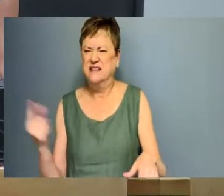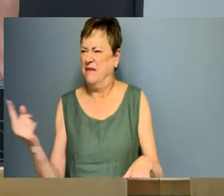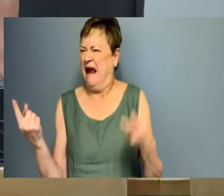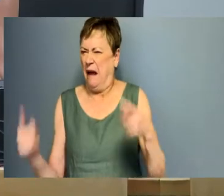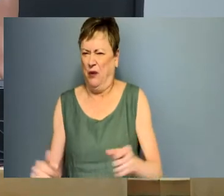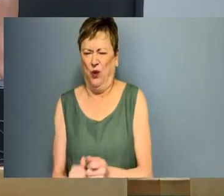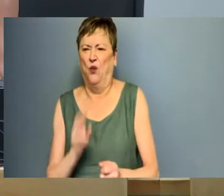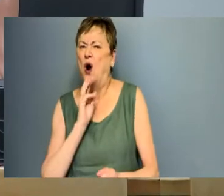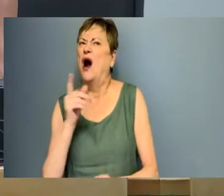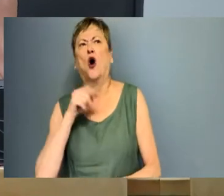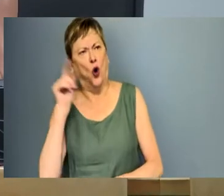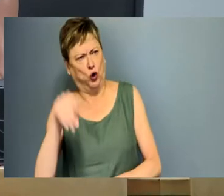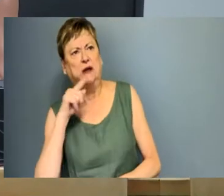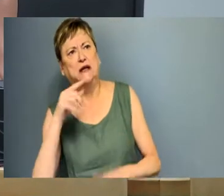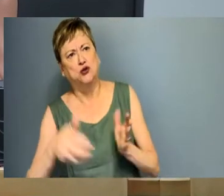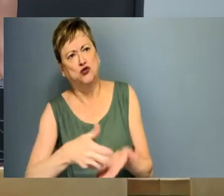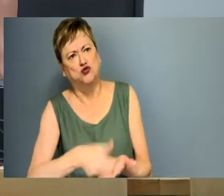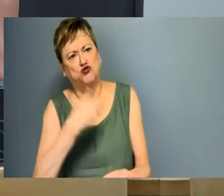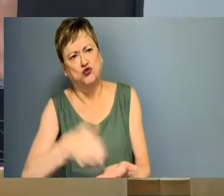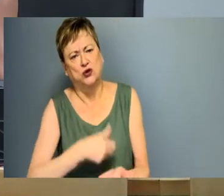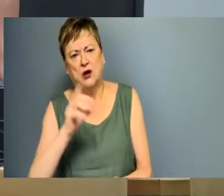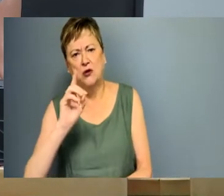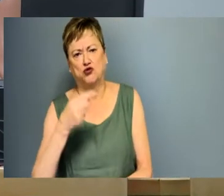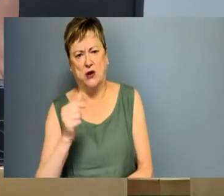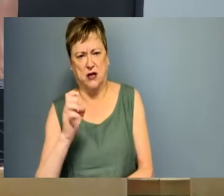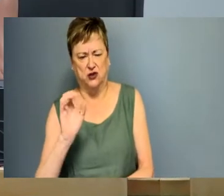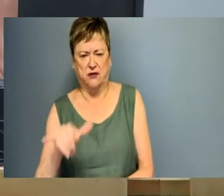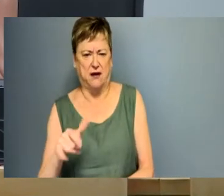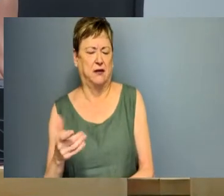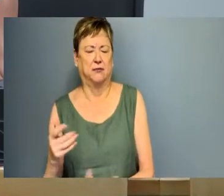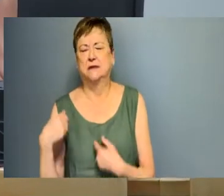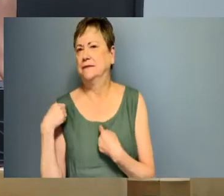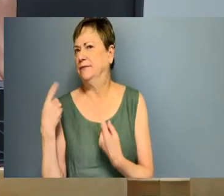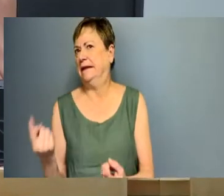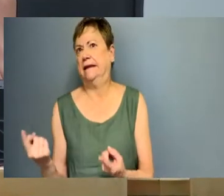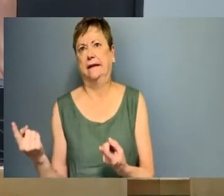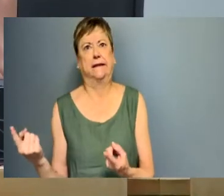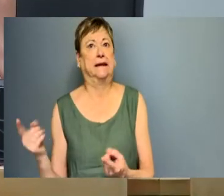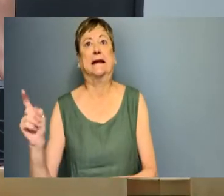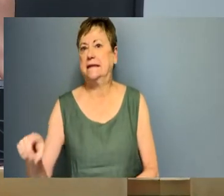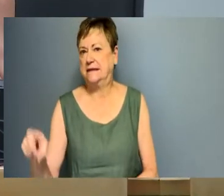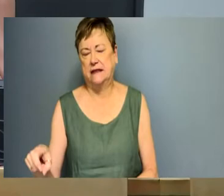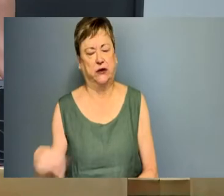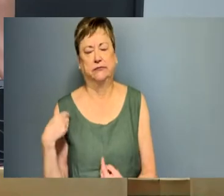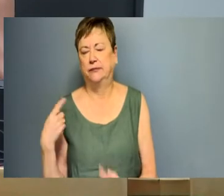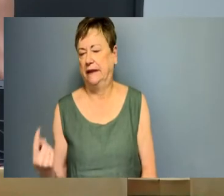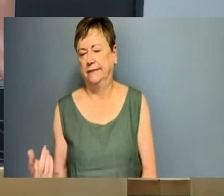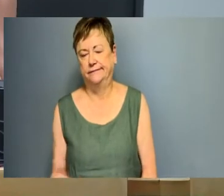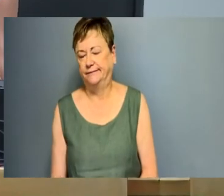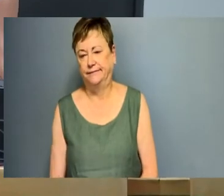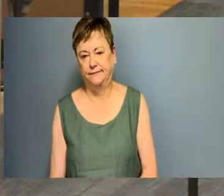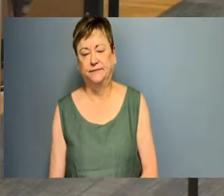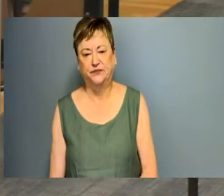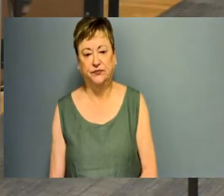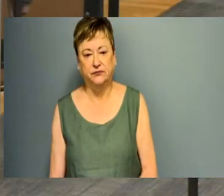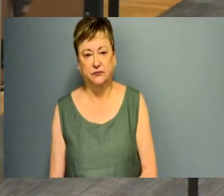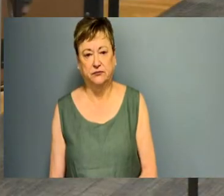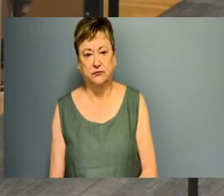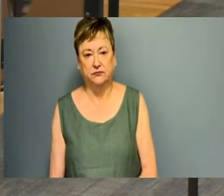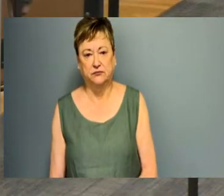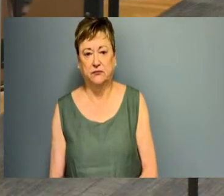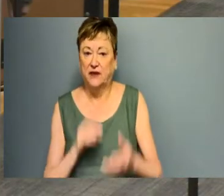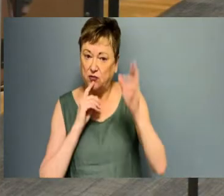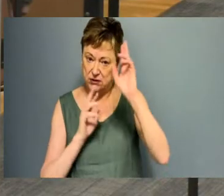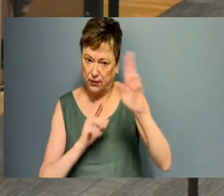you need to dredge it. So it's been a long time coming and very necessary. Thank you. And